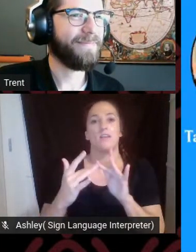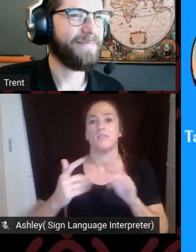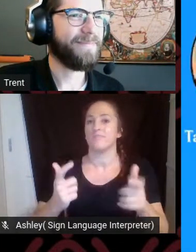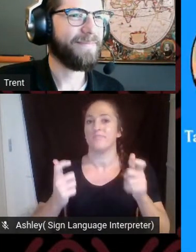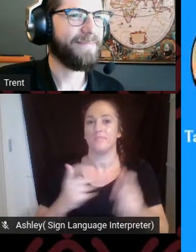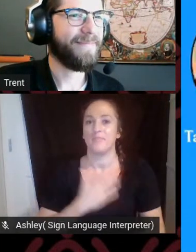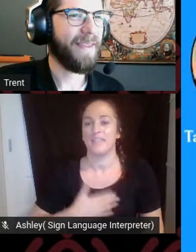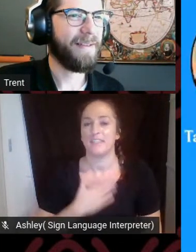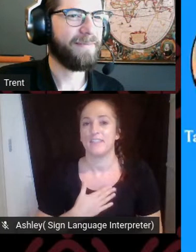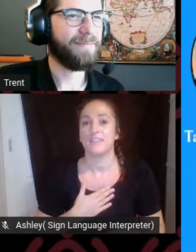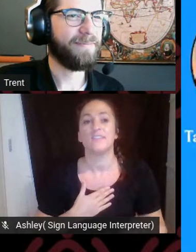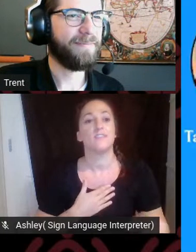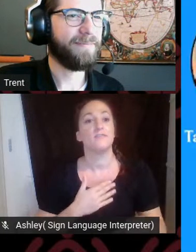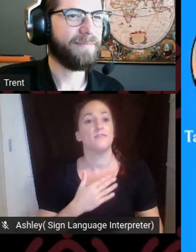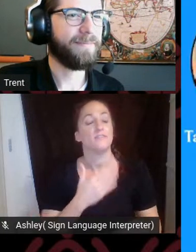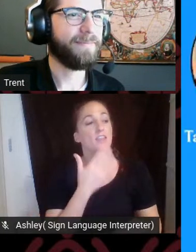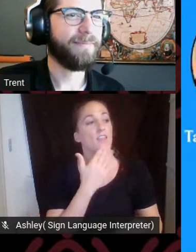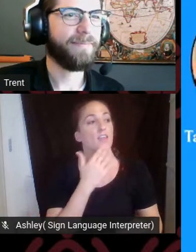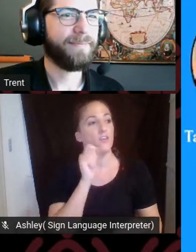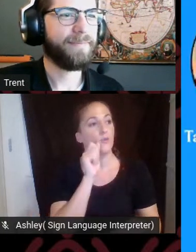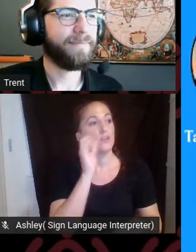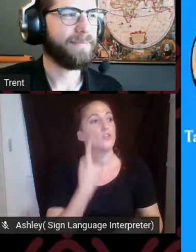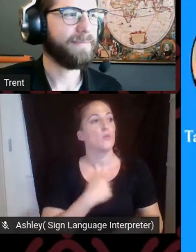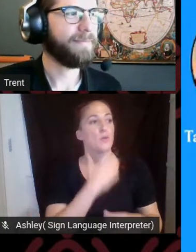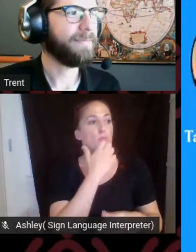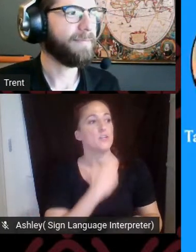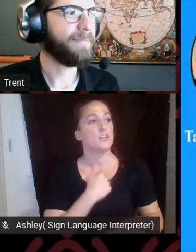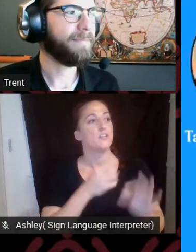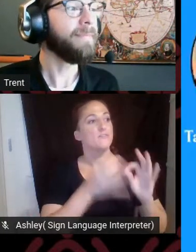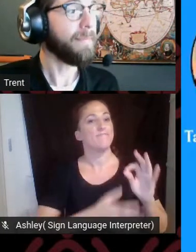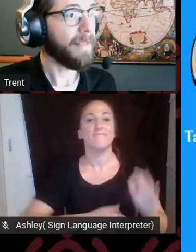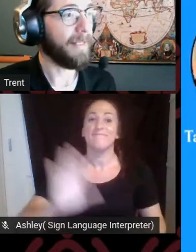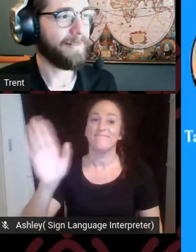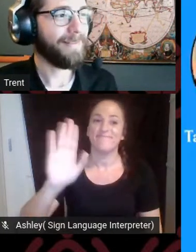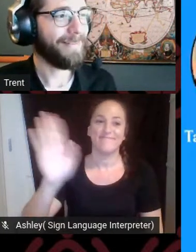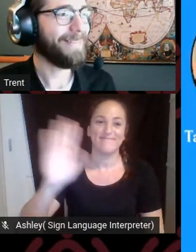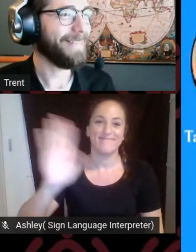so much. And thank you, Ashley. We really, really appreciate you being here. Have a great morning.